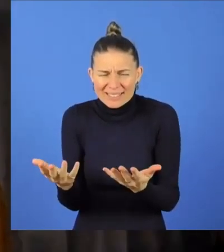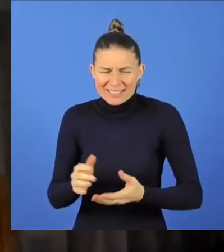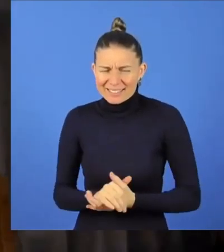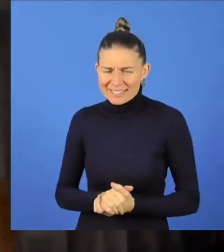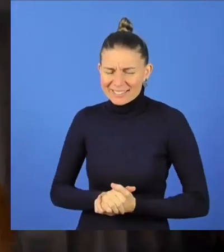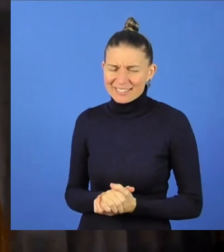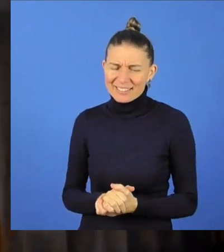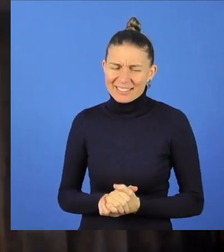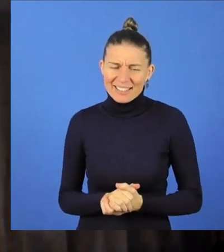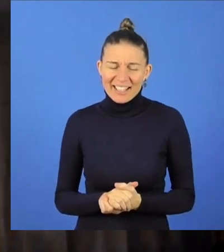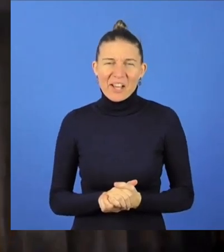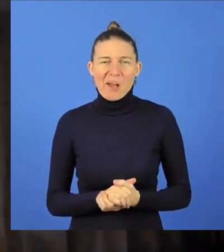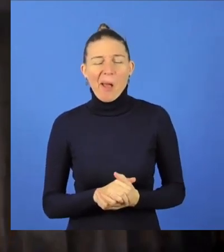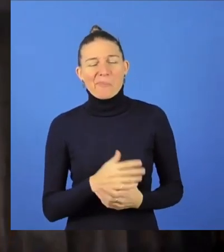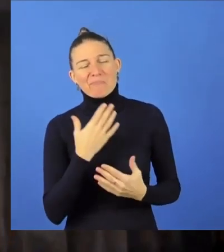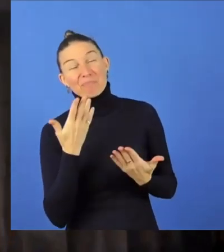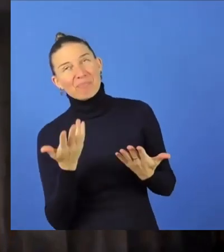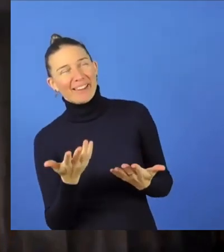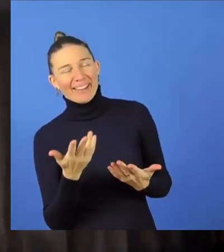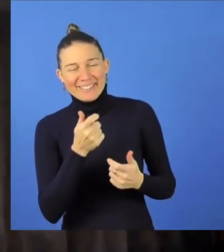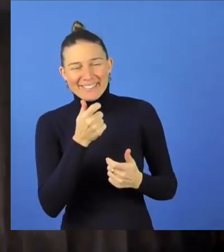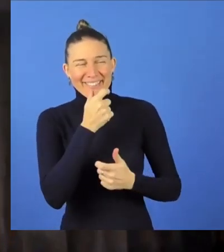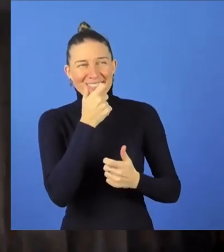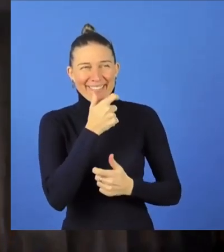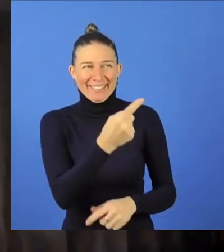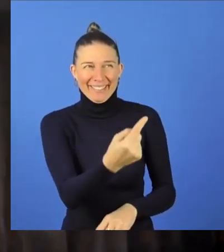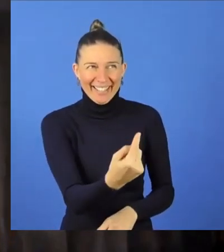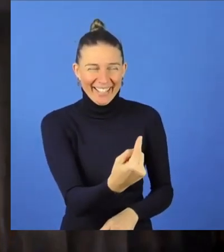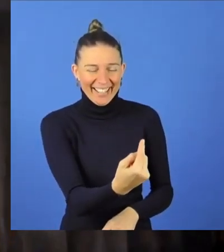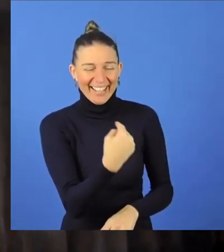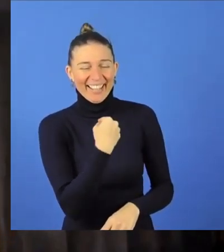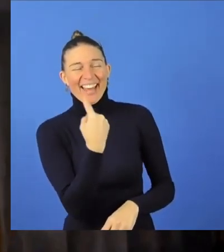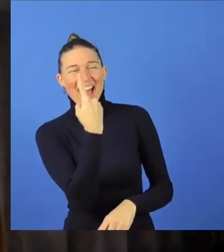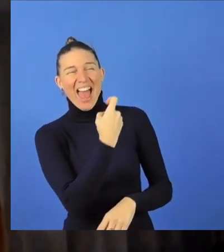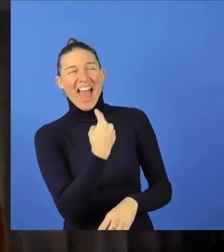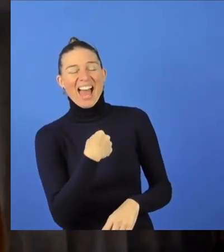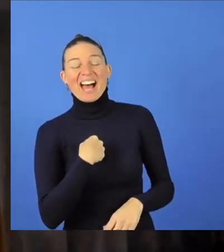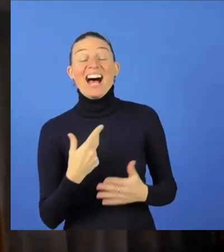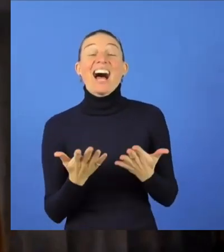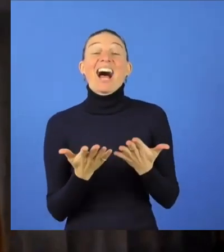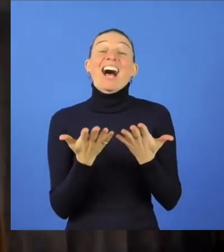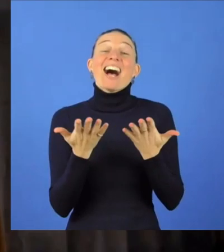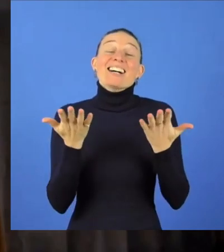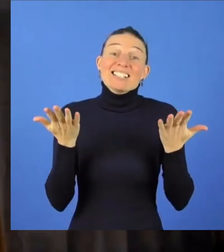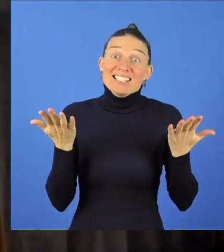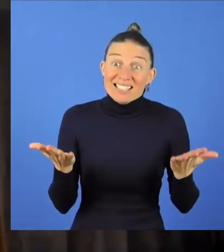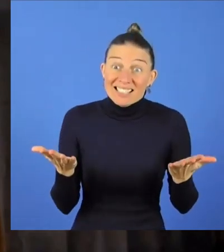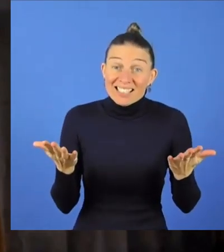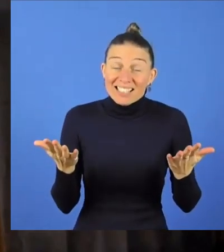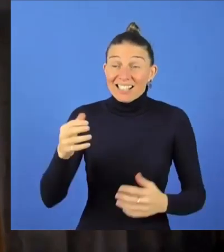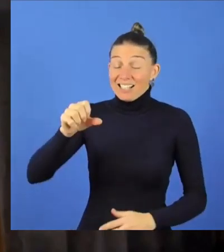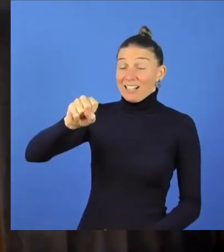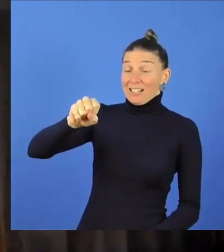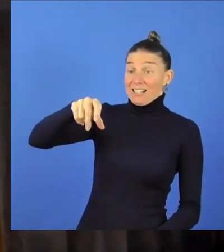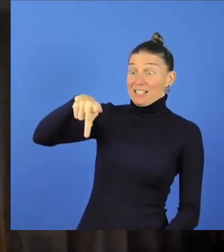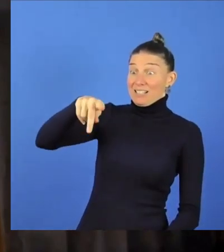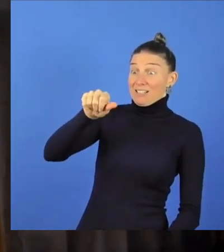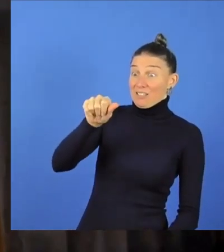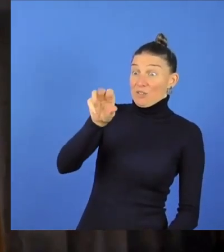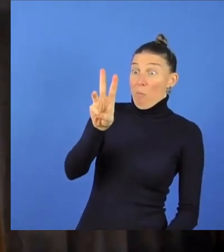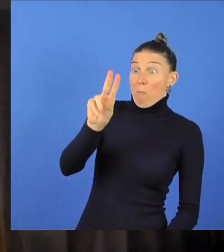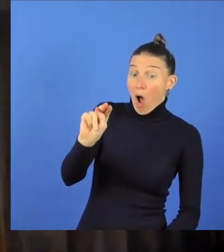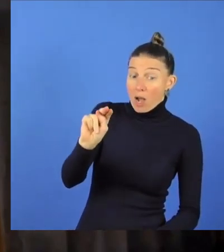It's funny that you're asking. when we came up with the idea of Spawnpoint, of course